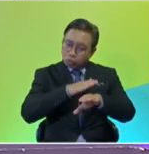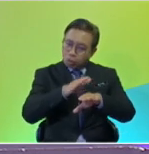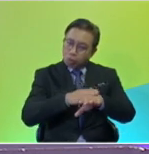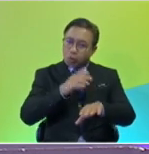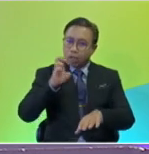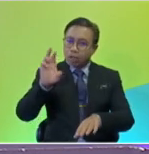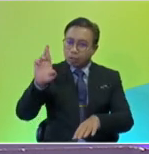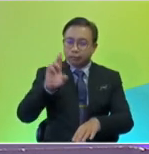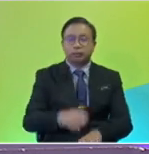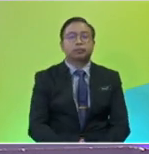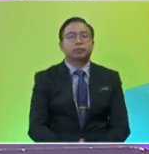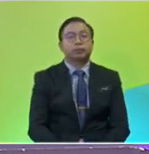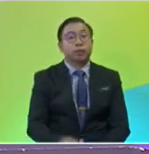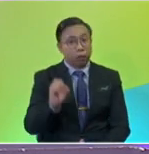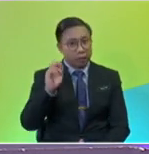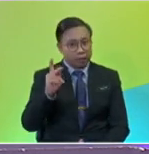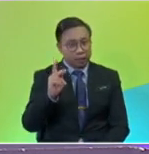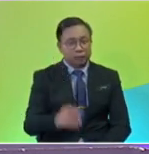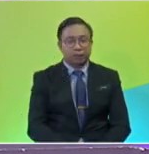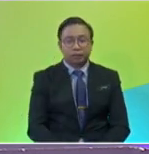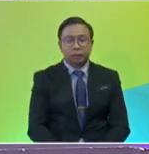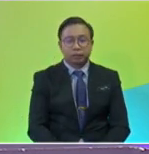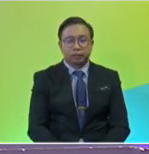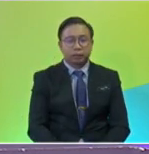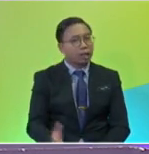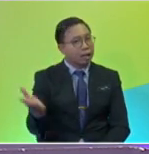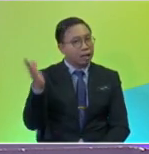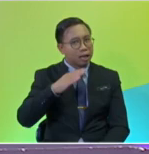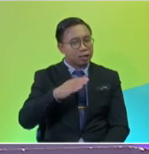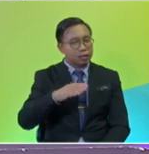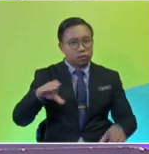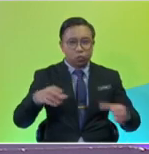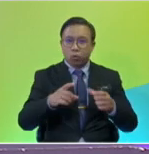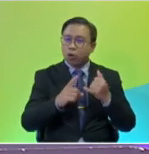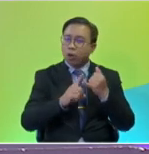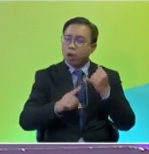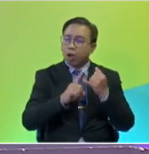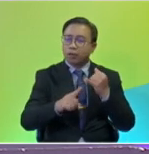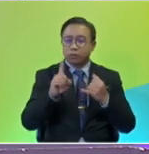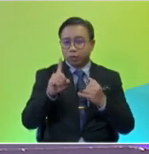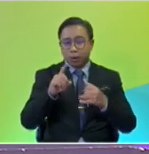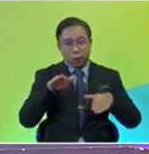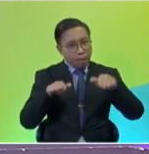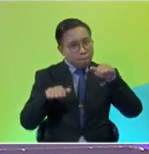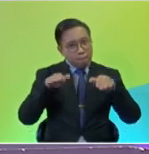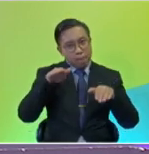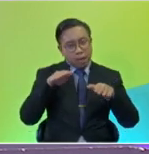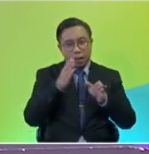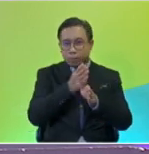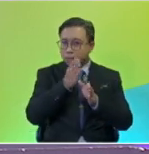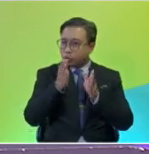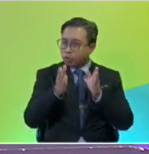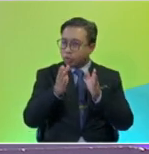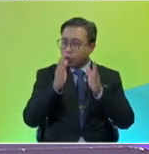slower. Okay? Okay. Okay, let's do the last one. I'm going to compare between orangutans